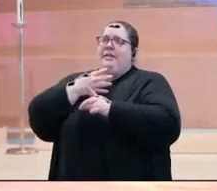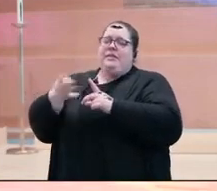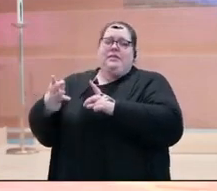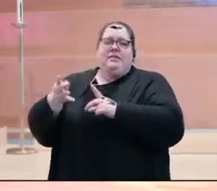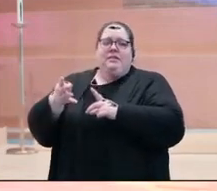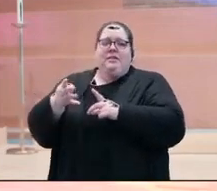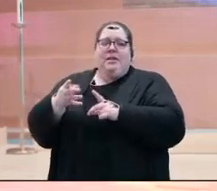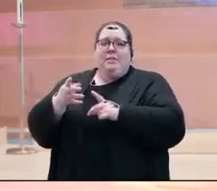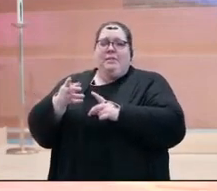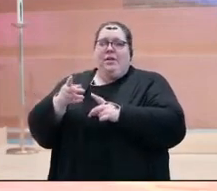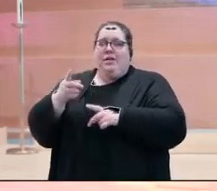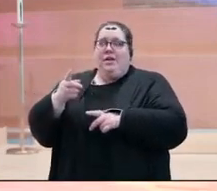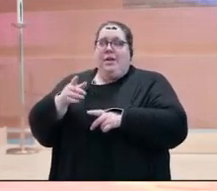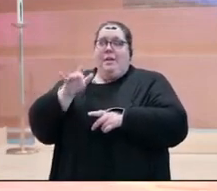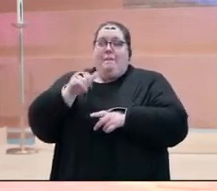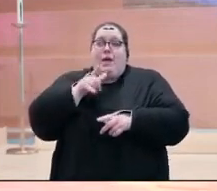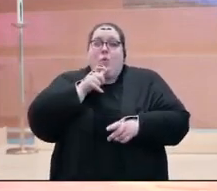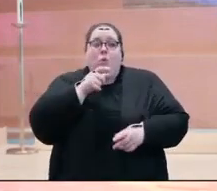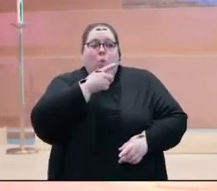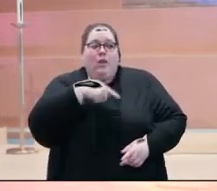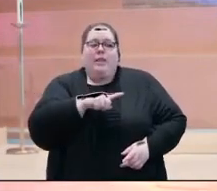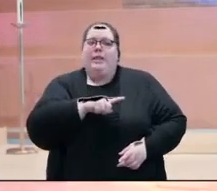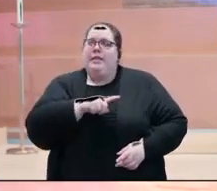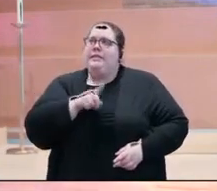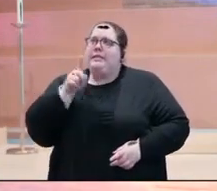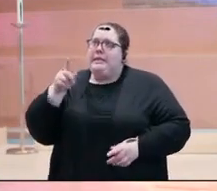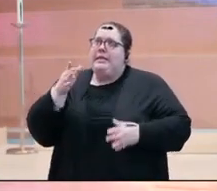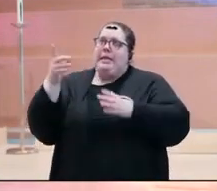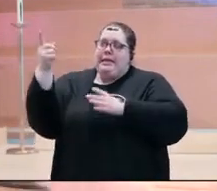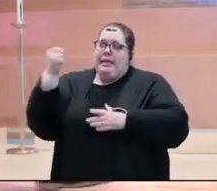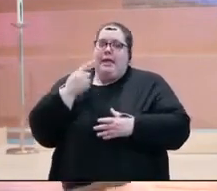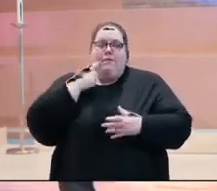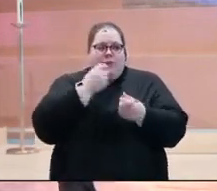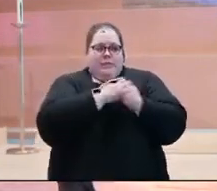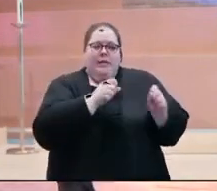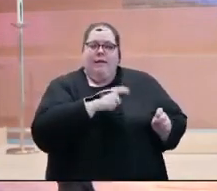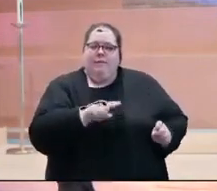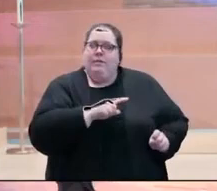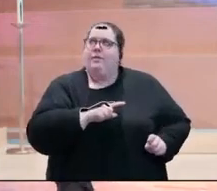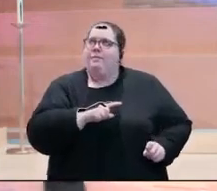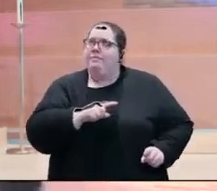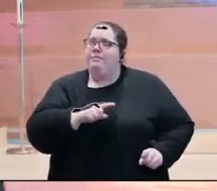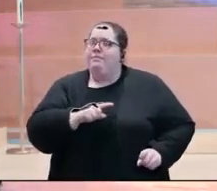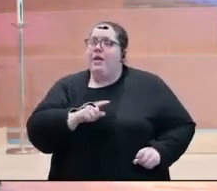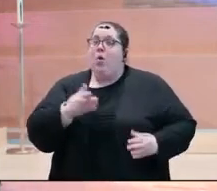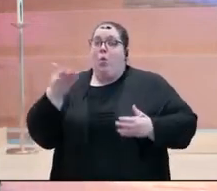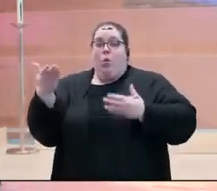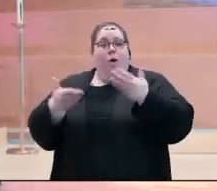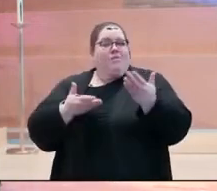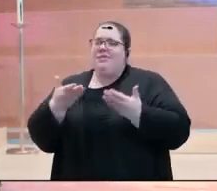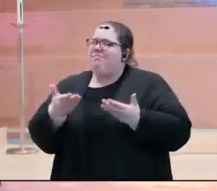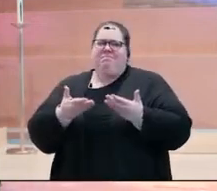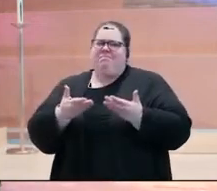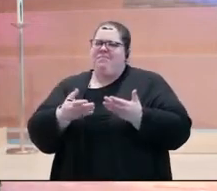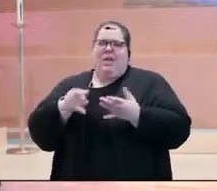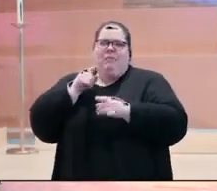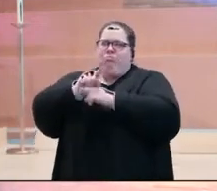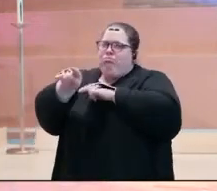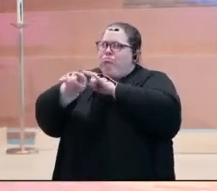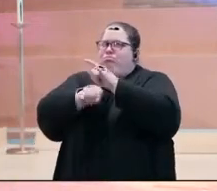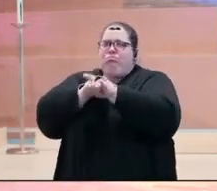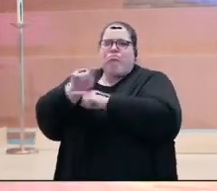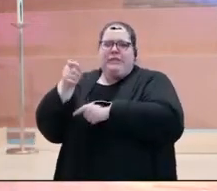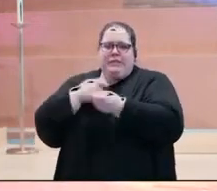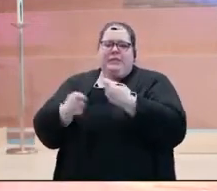people that he came to save. And yet, even though he faced often more hostility than he faced hospitality,